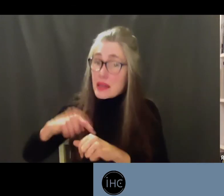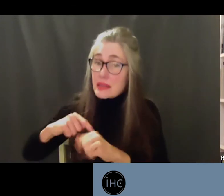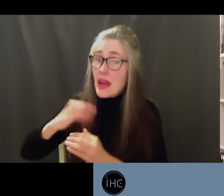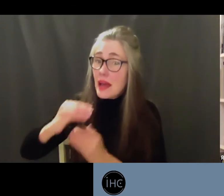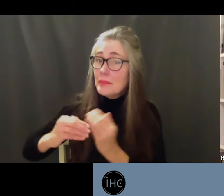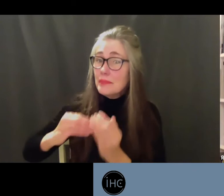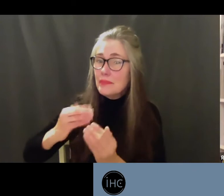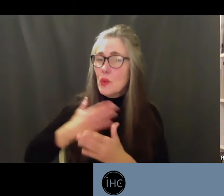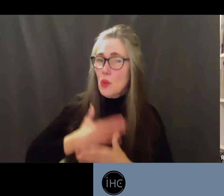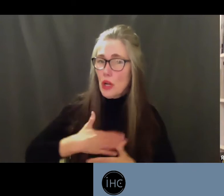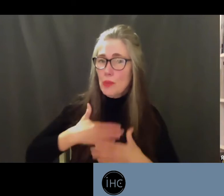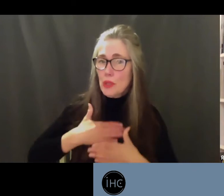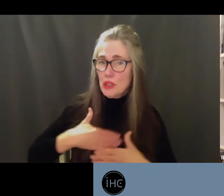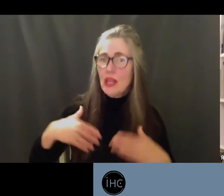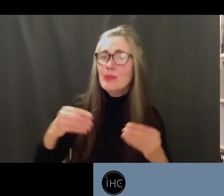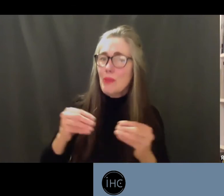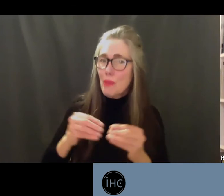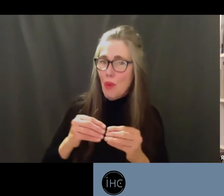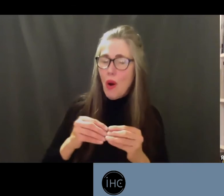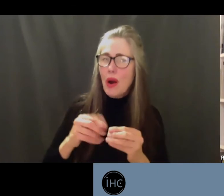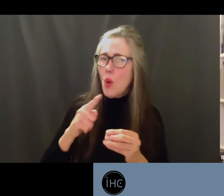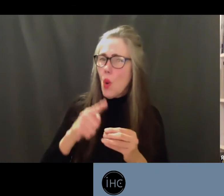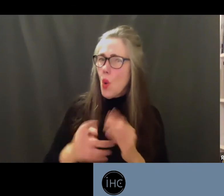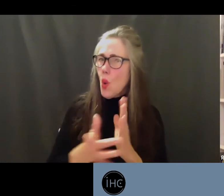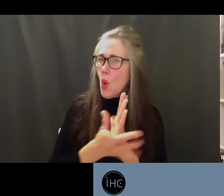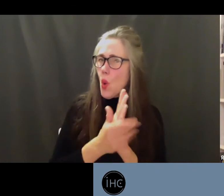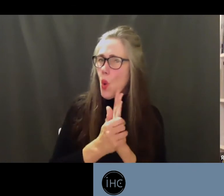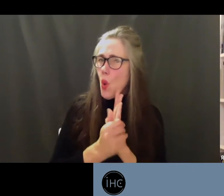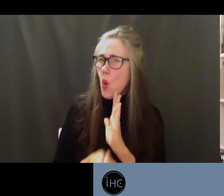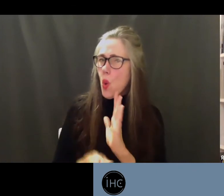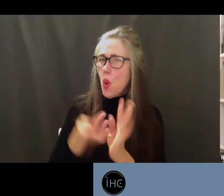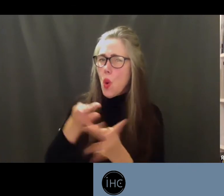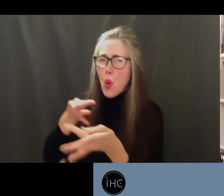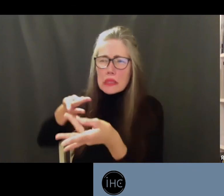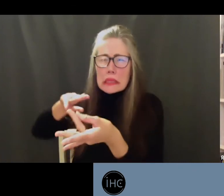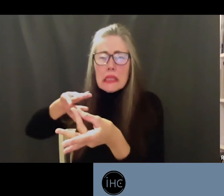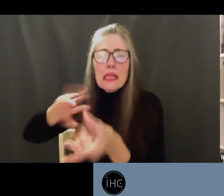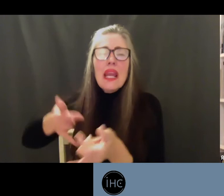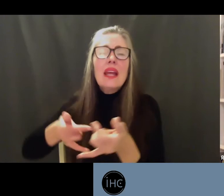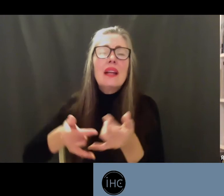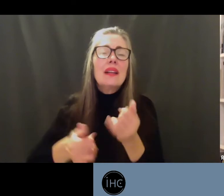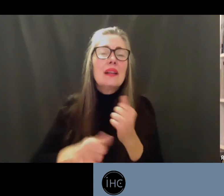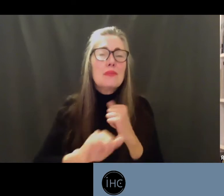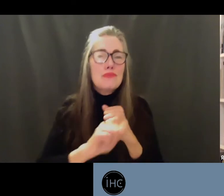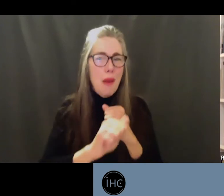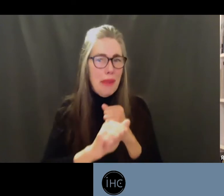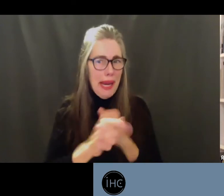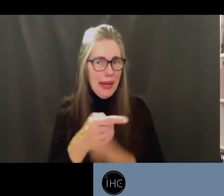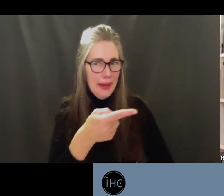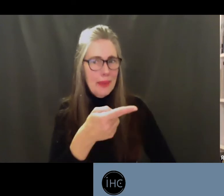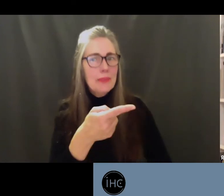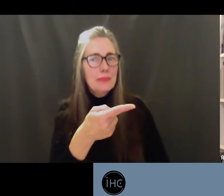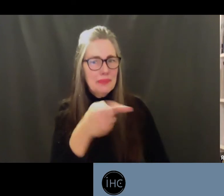will appreciate more and more what a skilled propagandist Trump is.